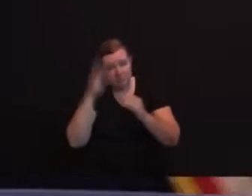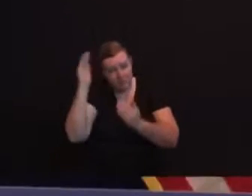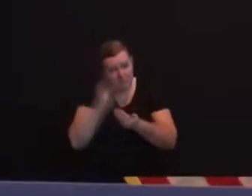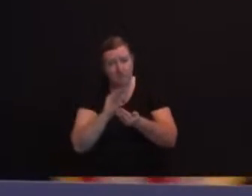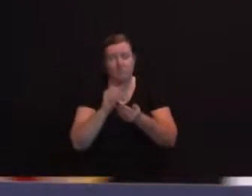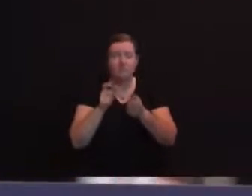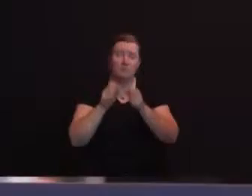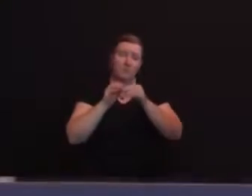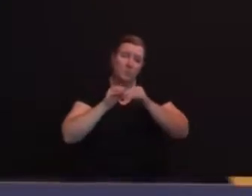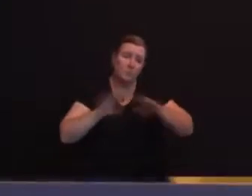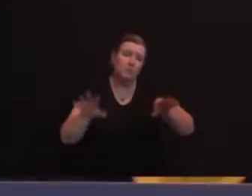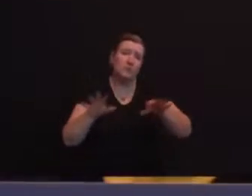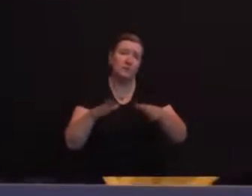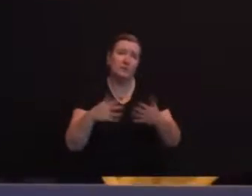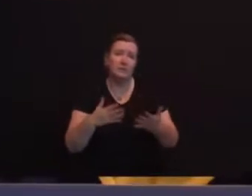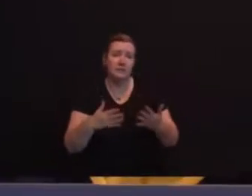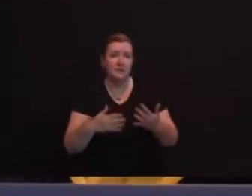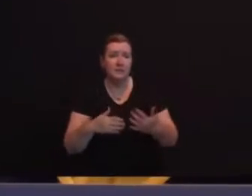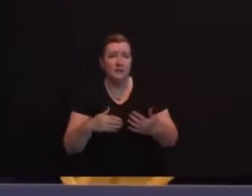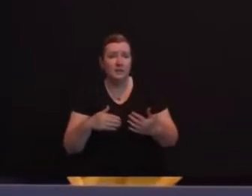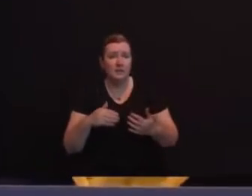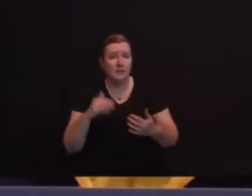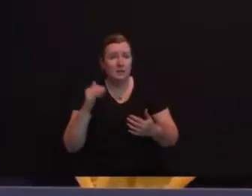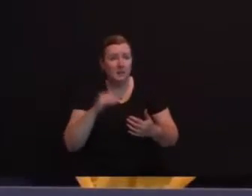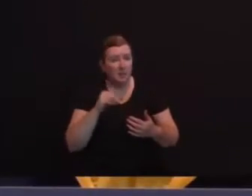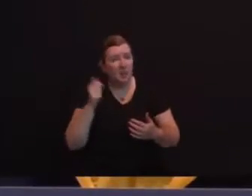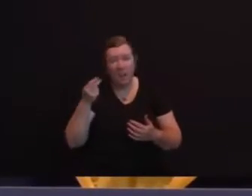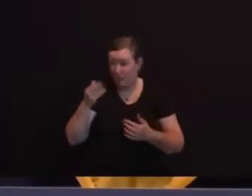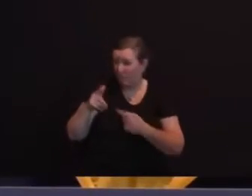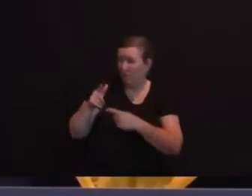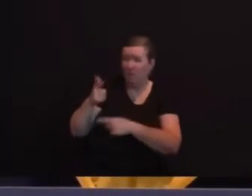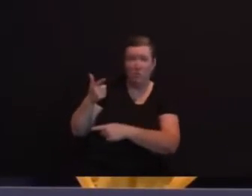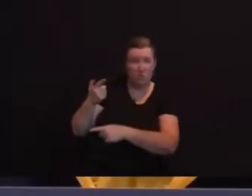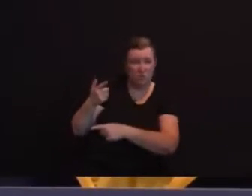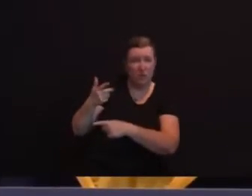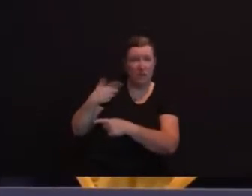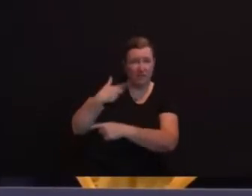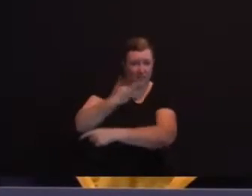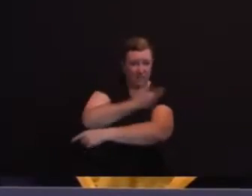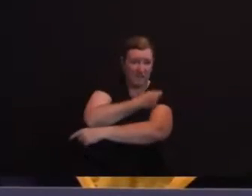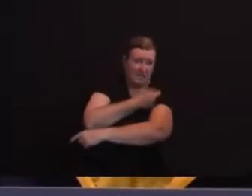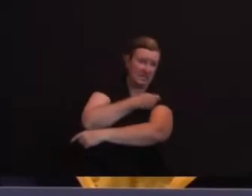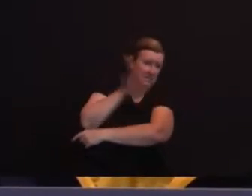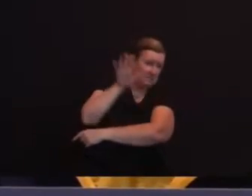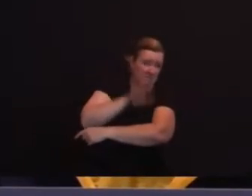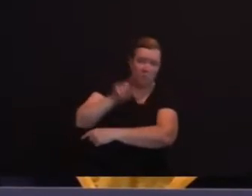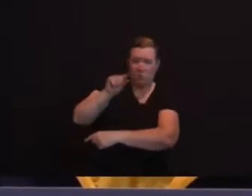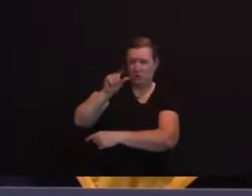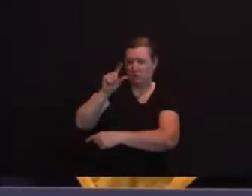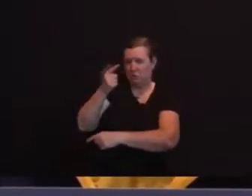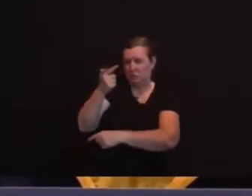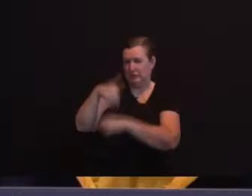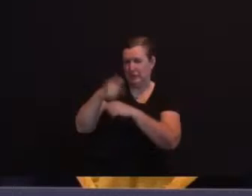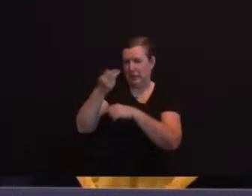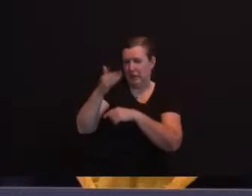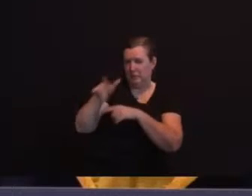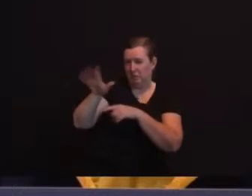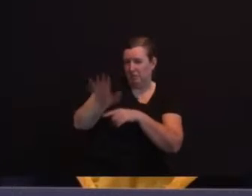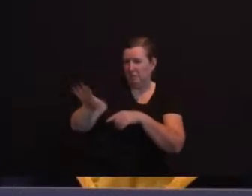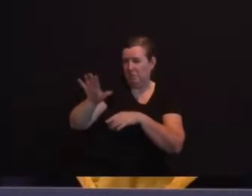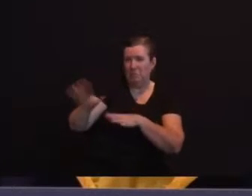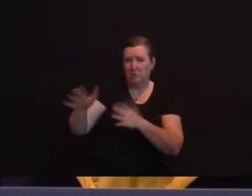Does April sound like a time based on the vaccine time frame where you could say, you know what, the weather's getting a little bit warmer, the vaccine's more